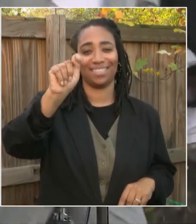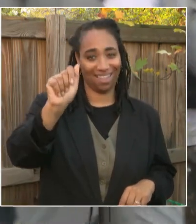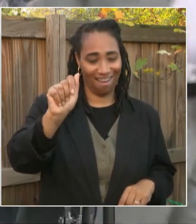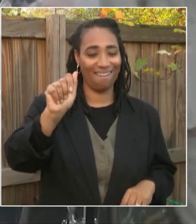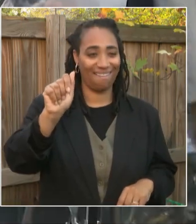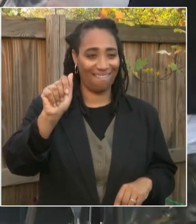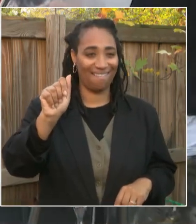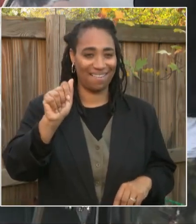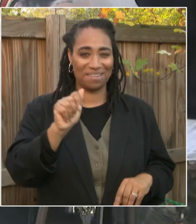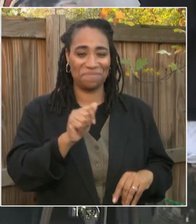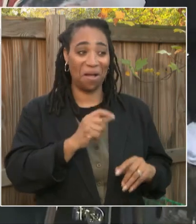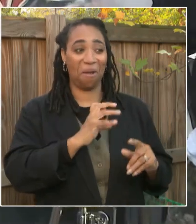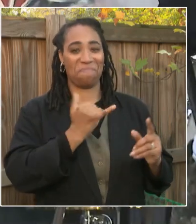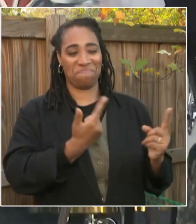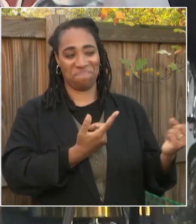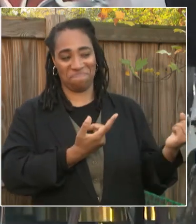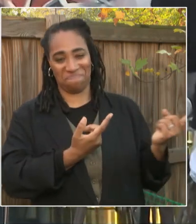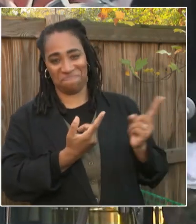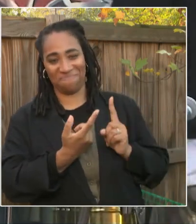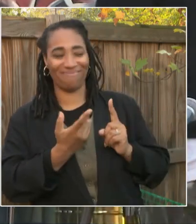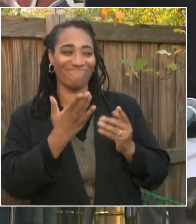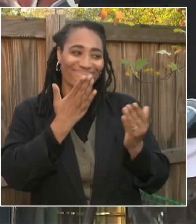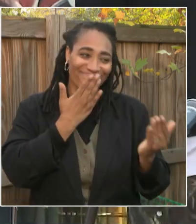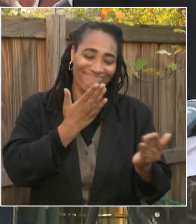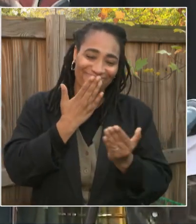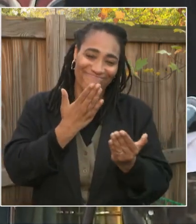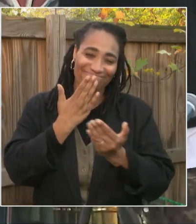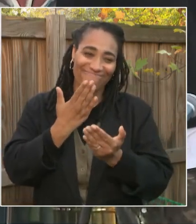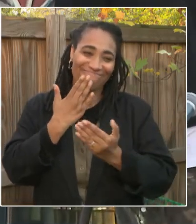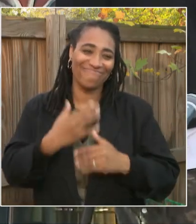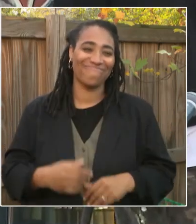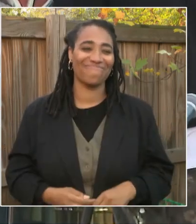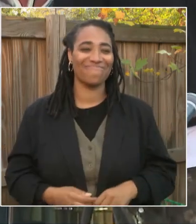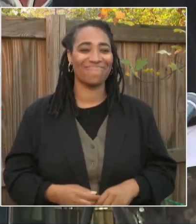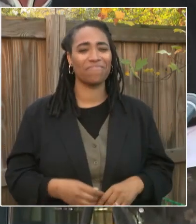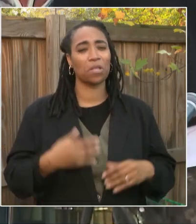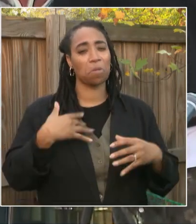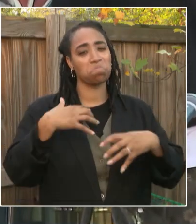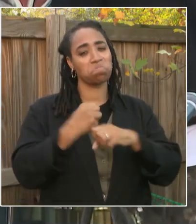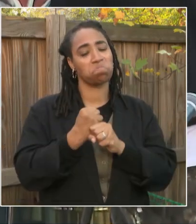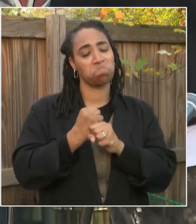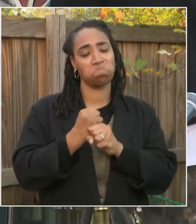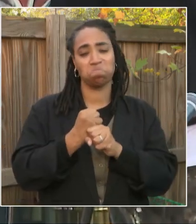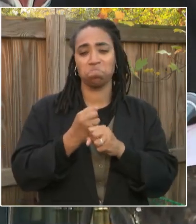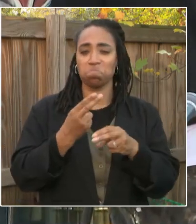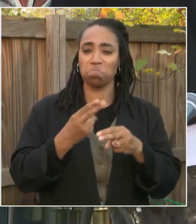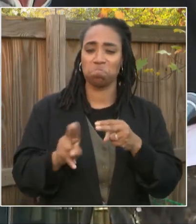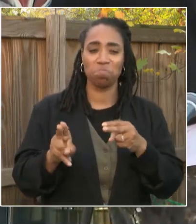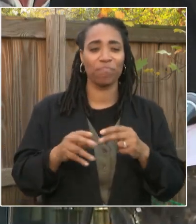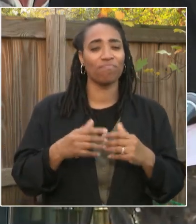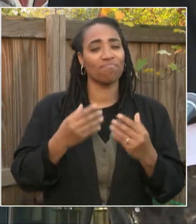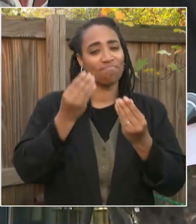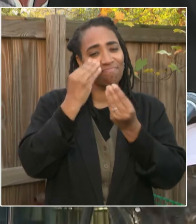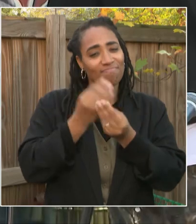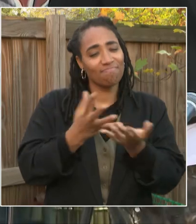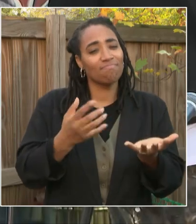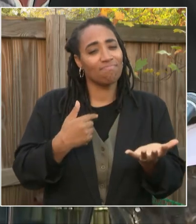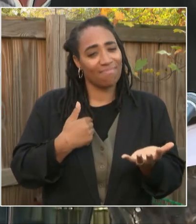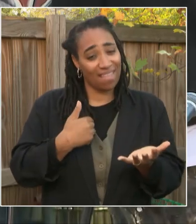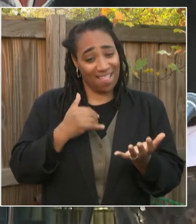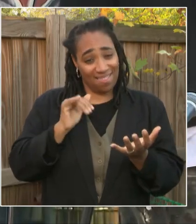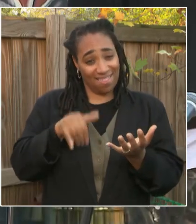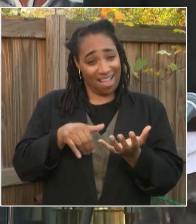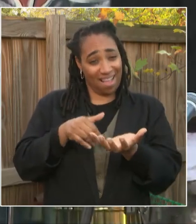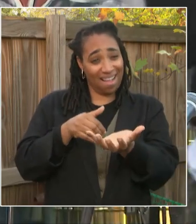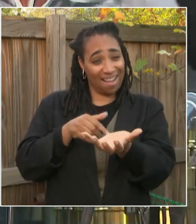Good morning, everyone. So I wanted to do something very quickly. I am an alumni of the Marion Barry's Youth